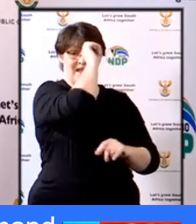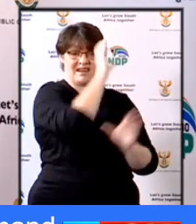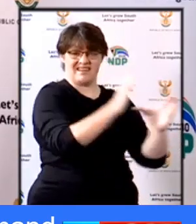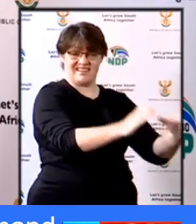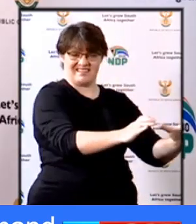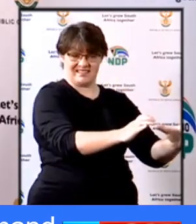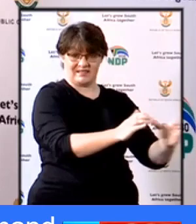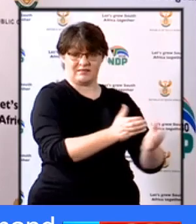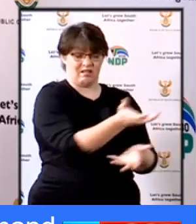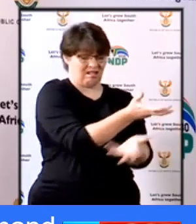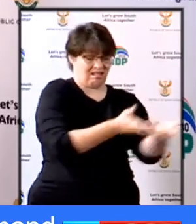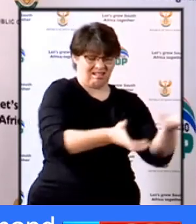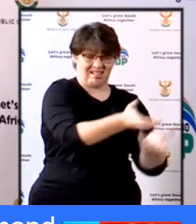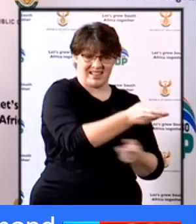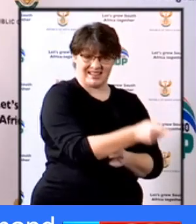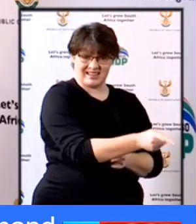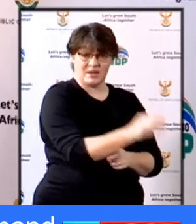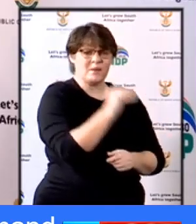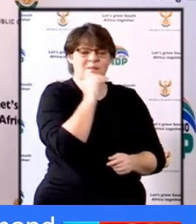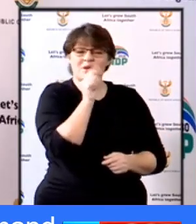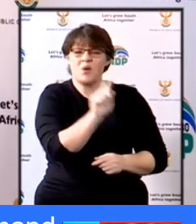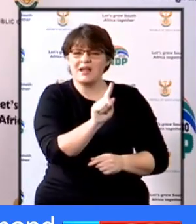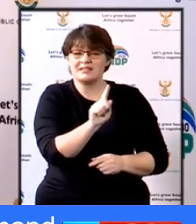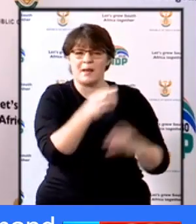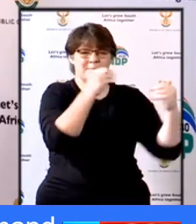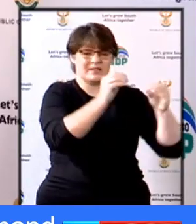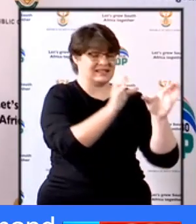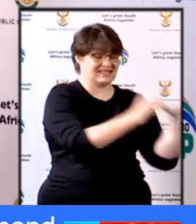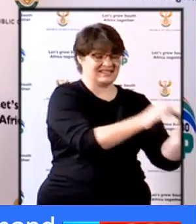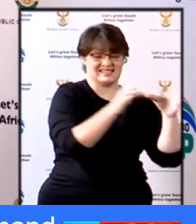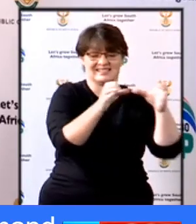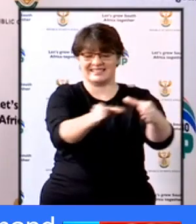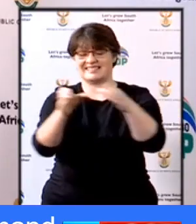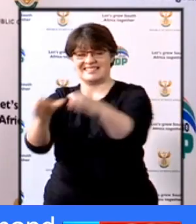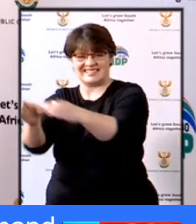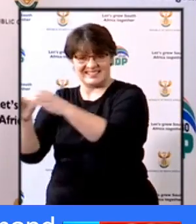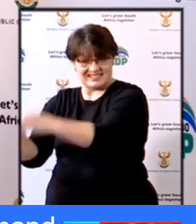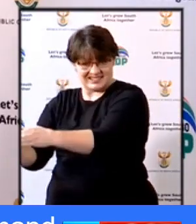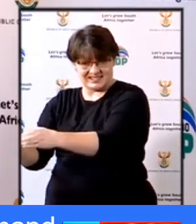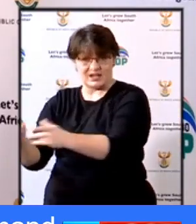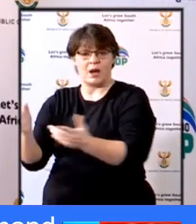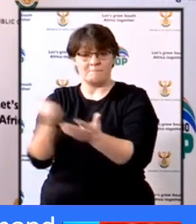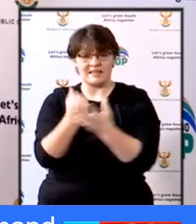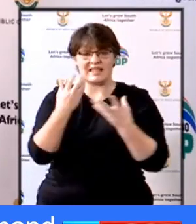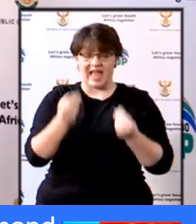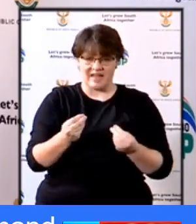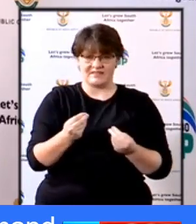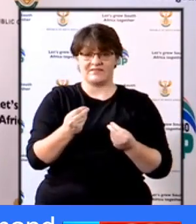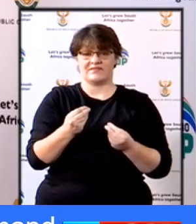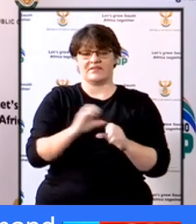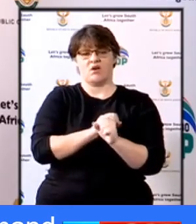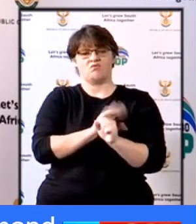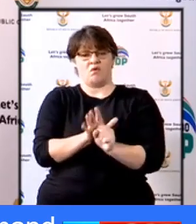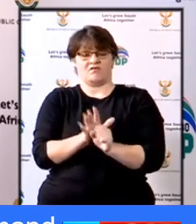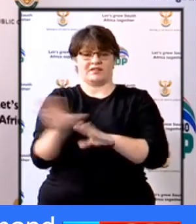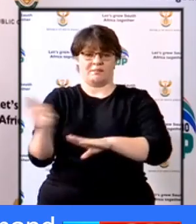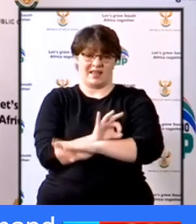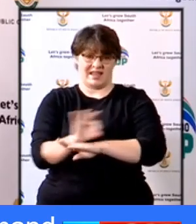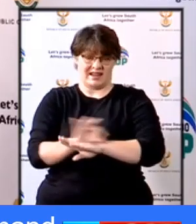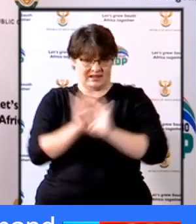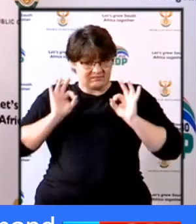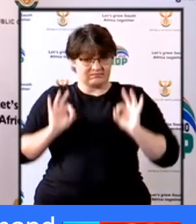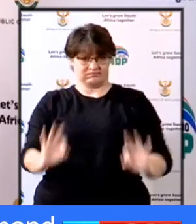So what it means is that every company must have a COVID plan and